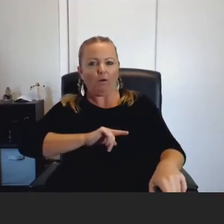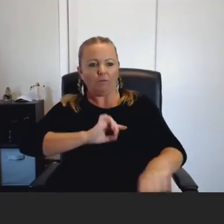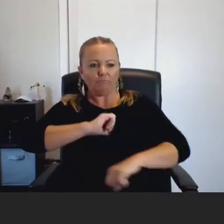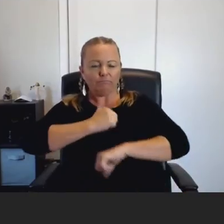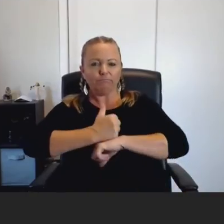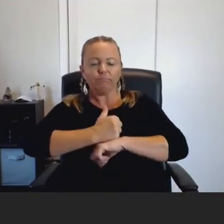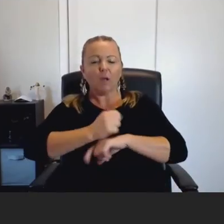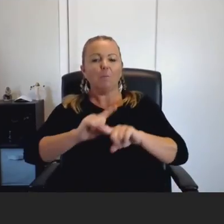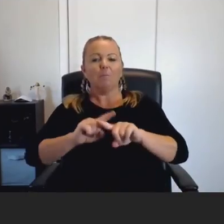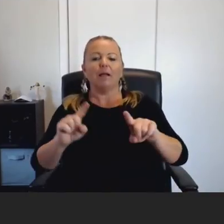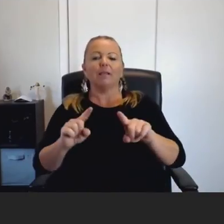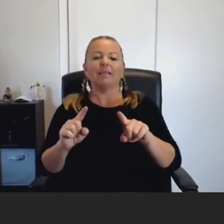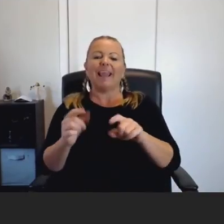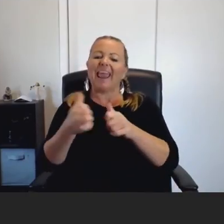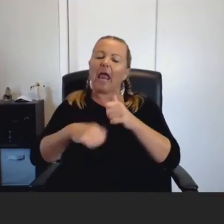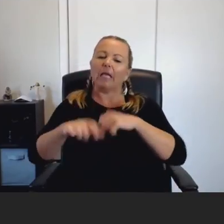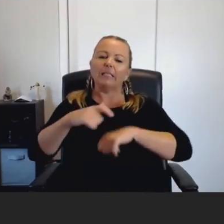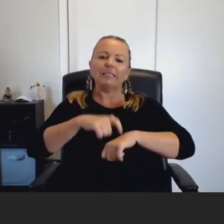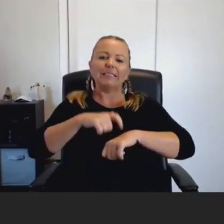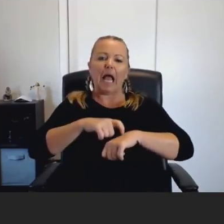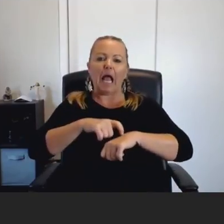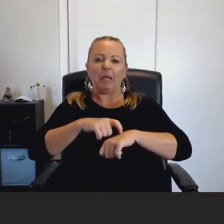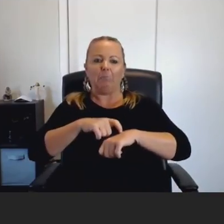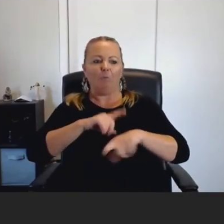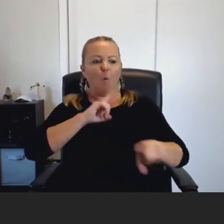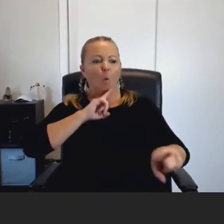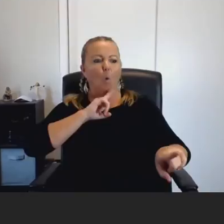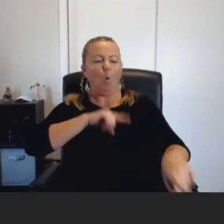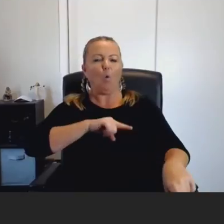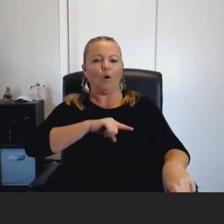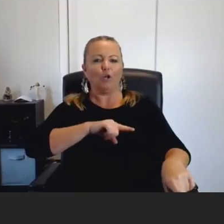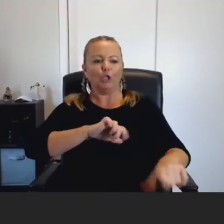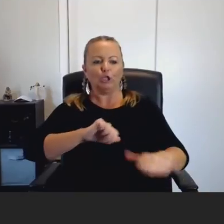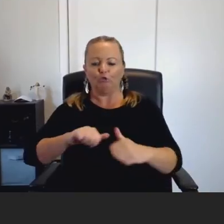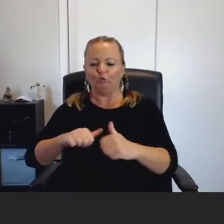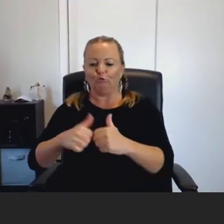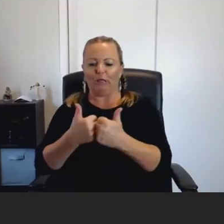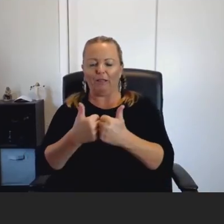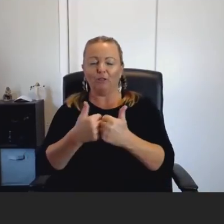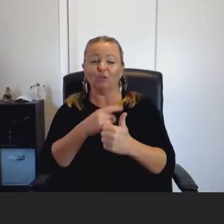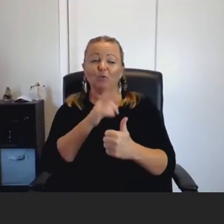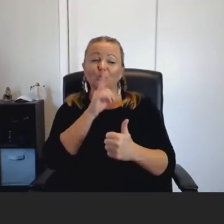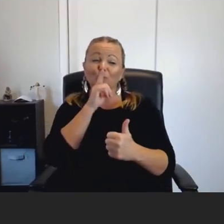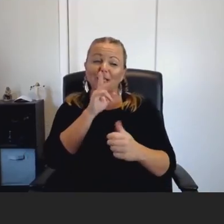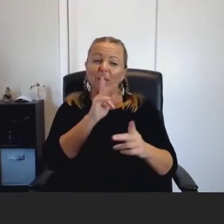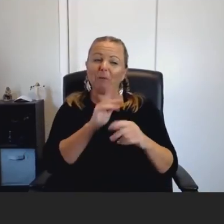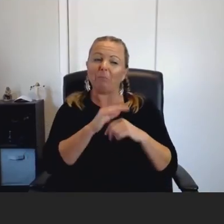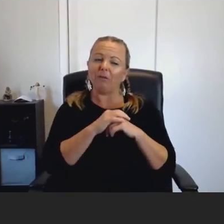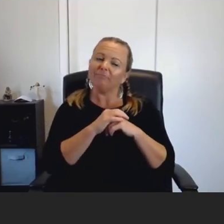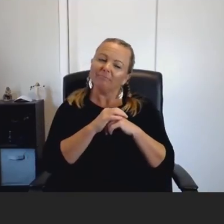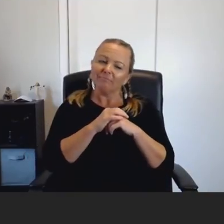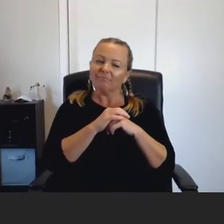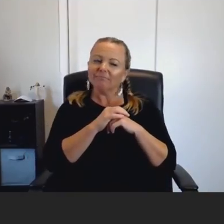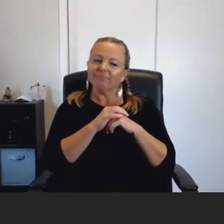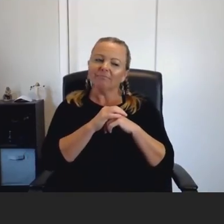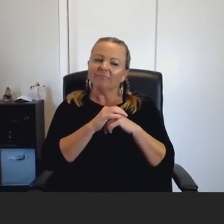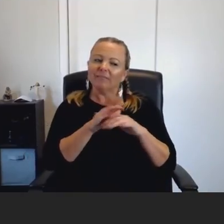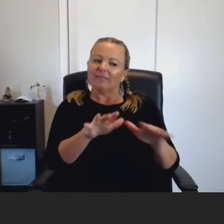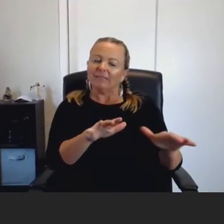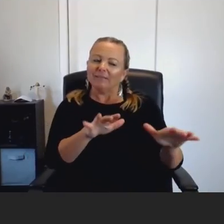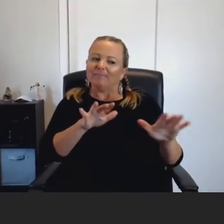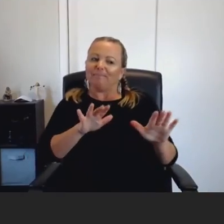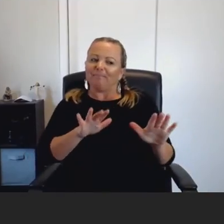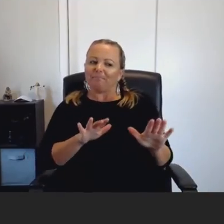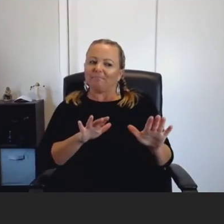things, at any time an order's challenged that it, really makes people stop and really try and figure out, is